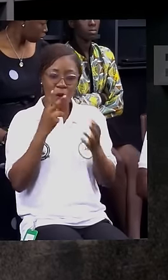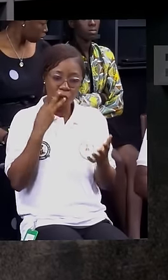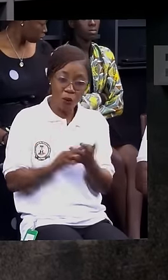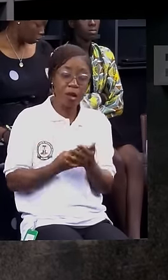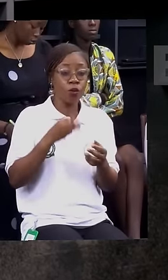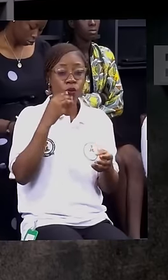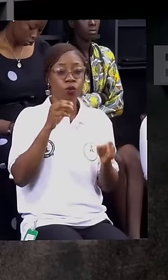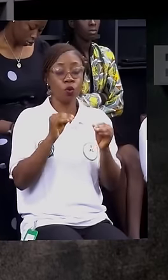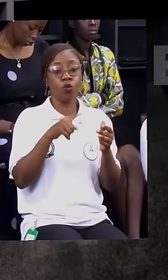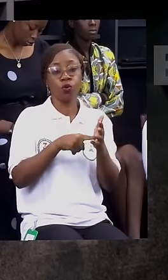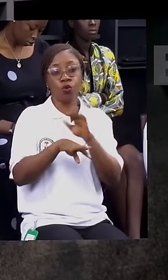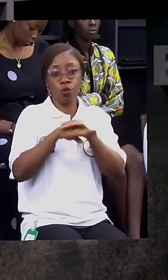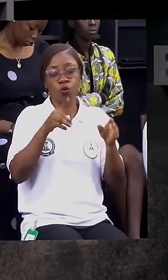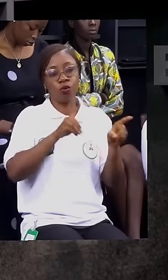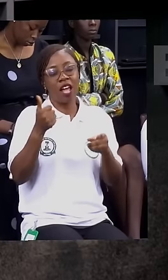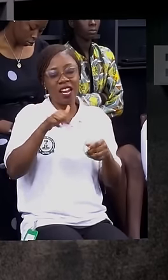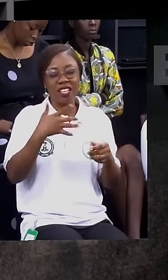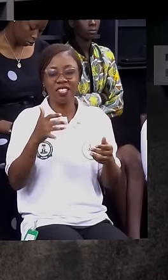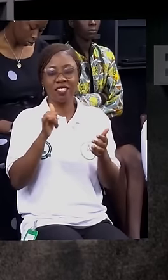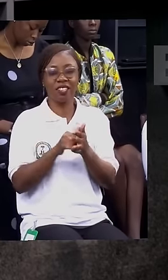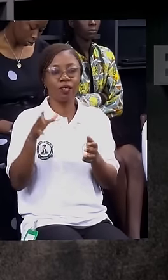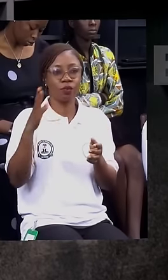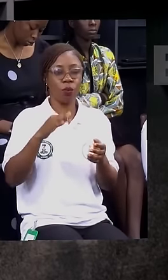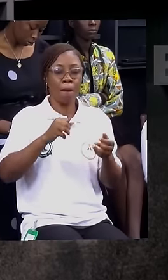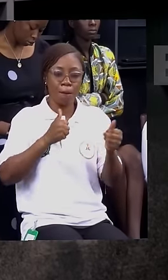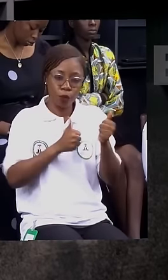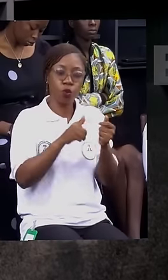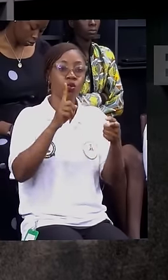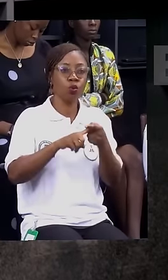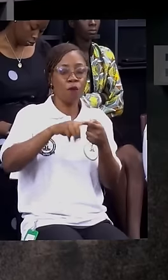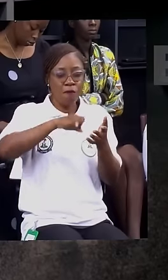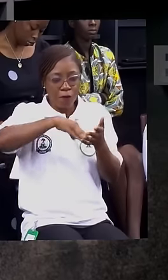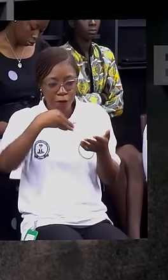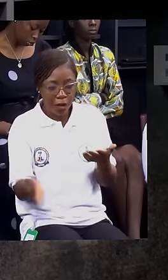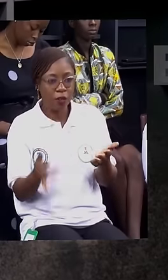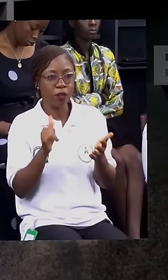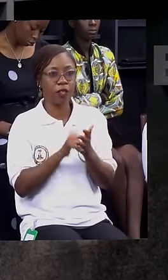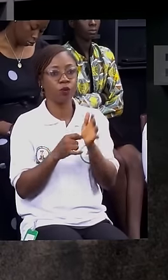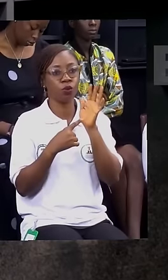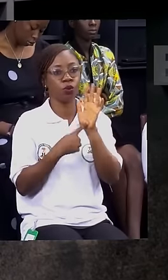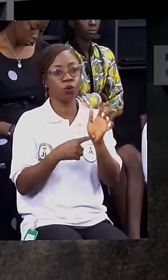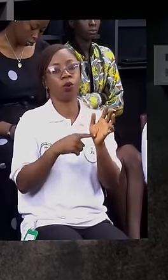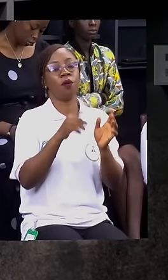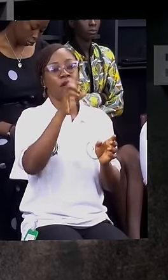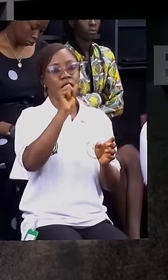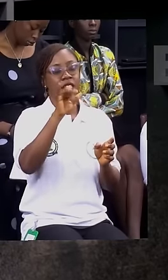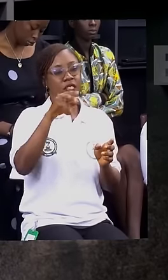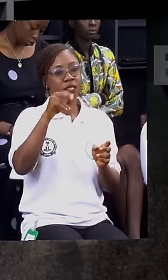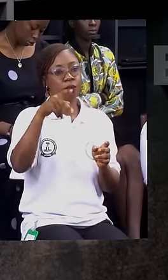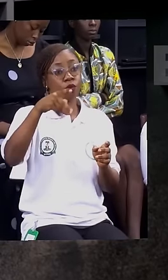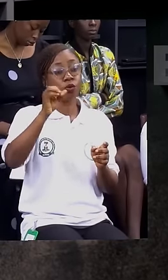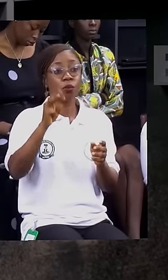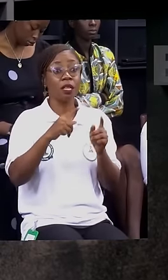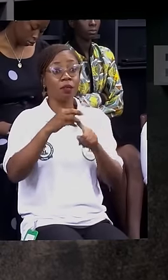will push you quickly into complete failure that will manifest with symptoms, especially for people that